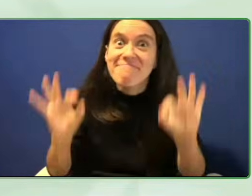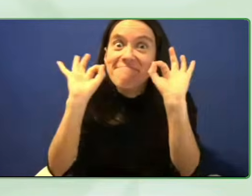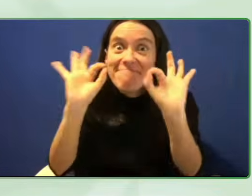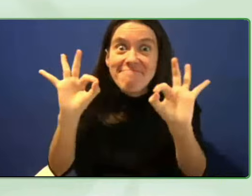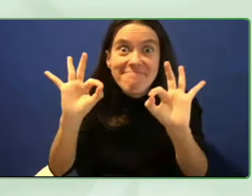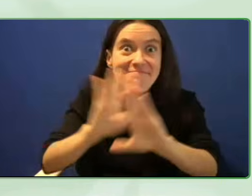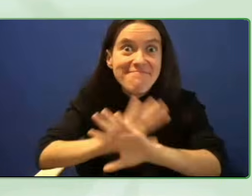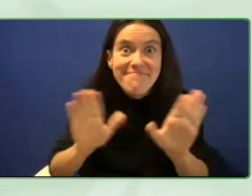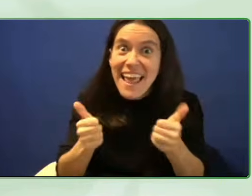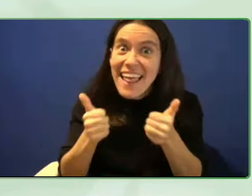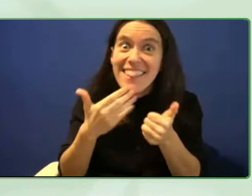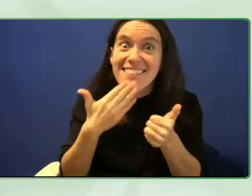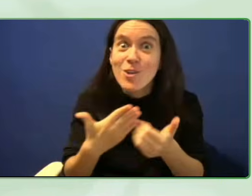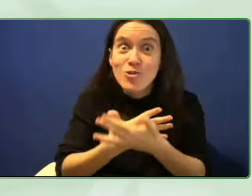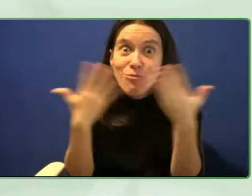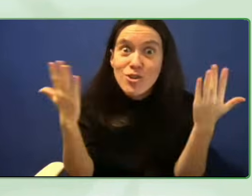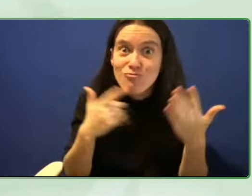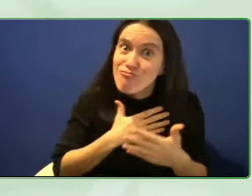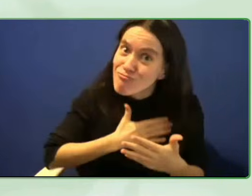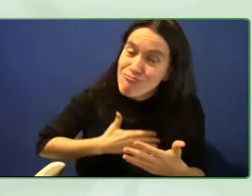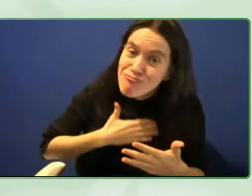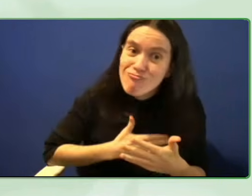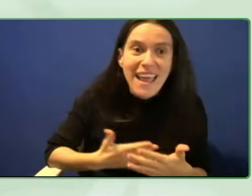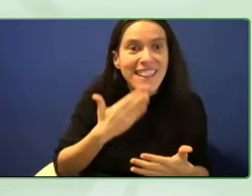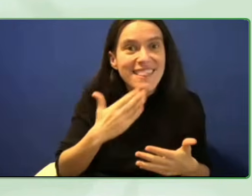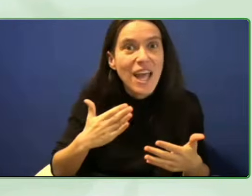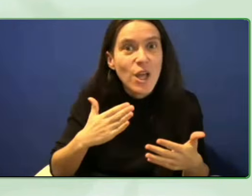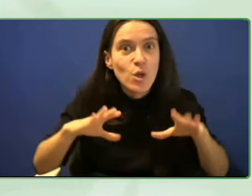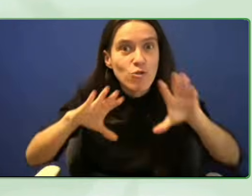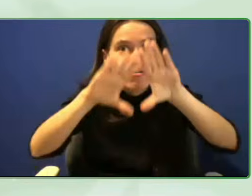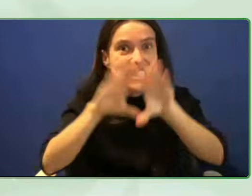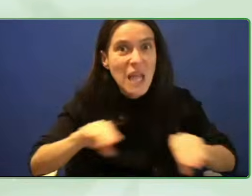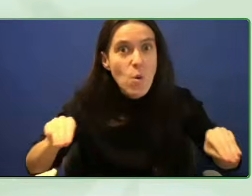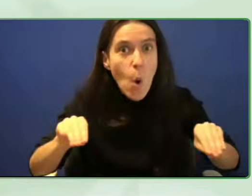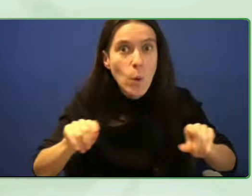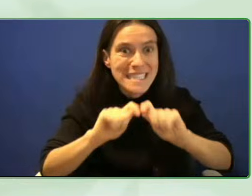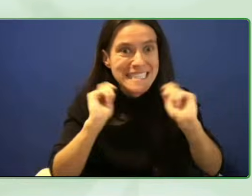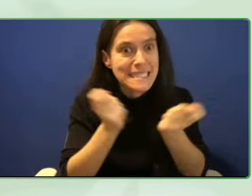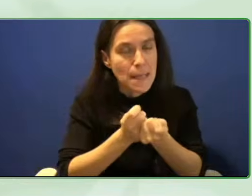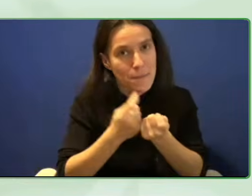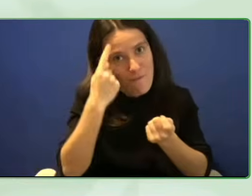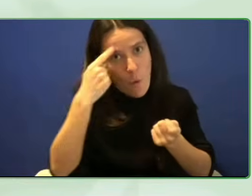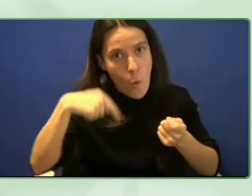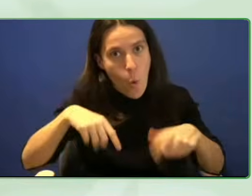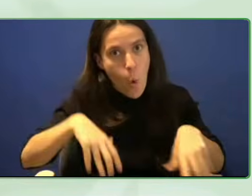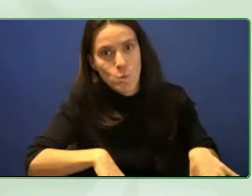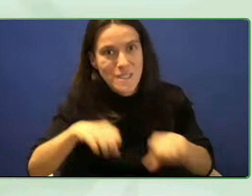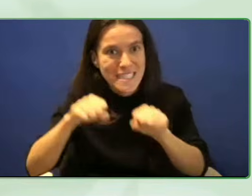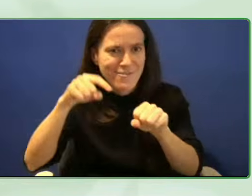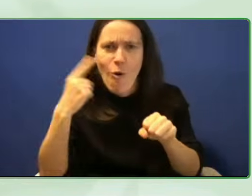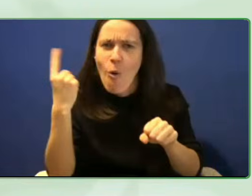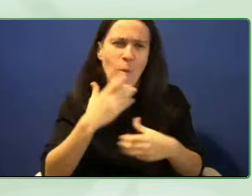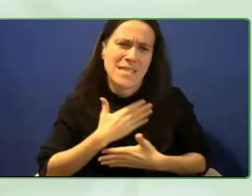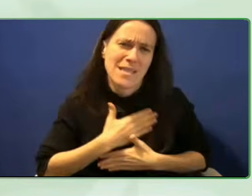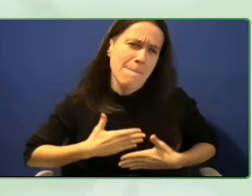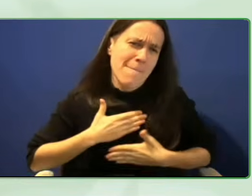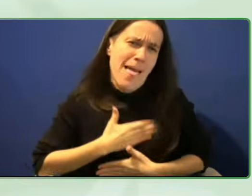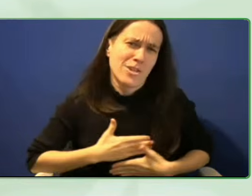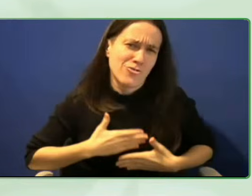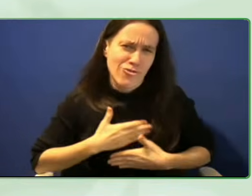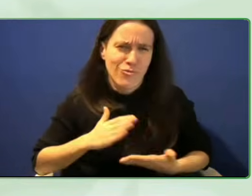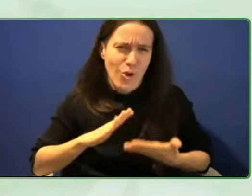been a real pleasure. Thank you to the Zero team for hosting. It's always a pleasure to be here and part of the community.